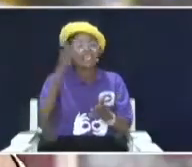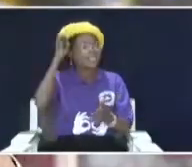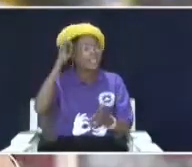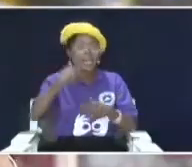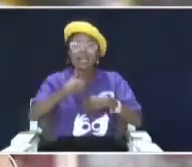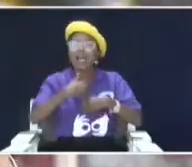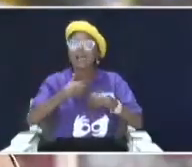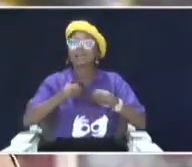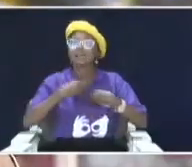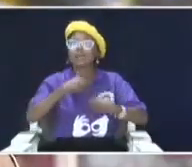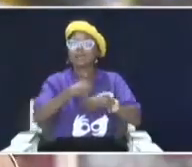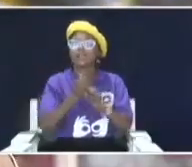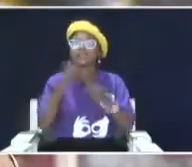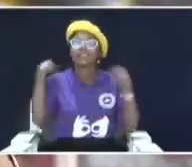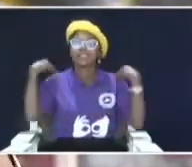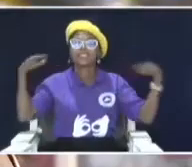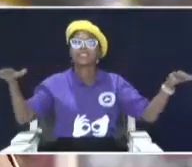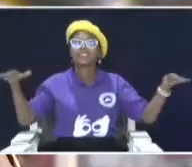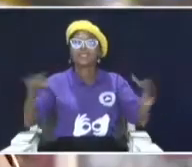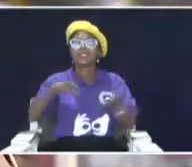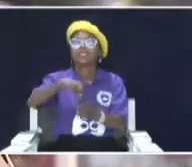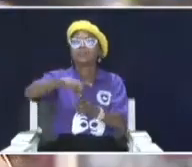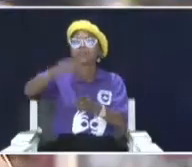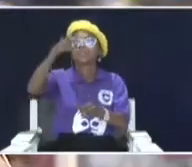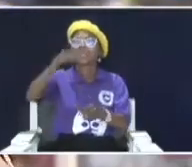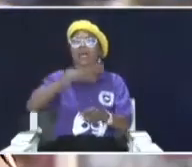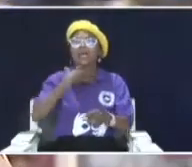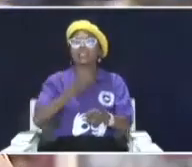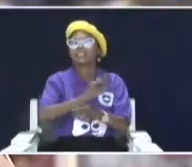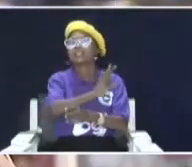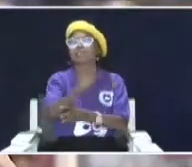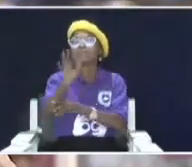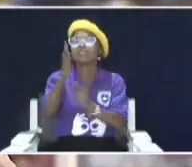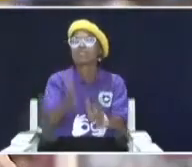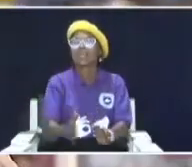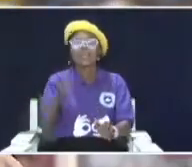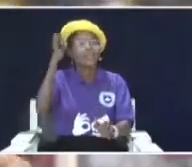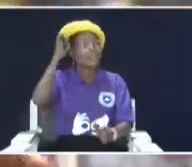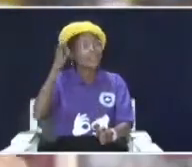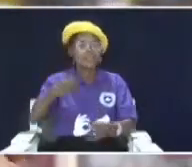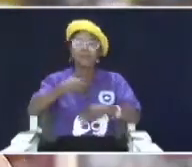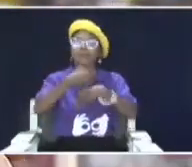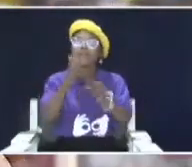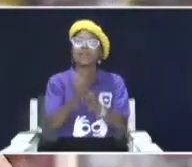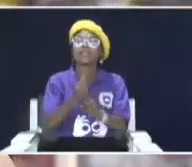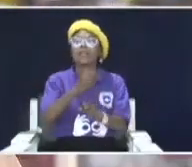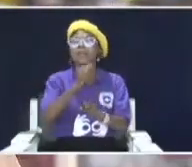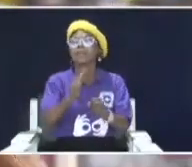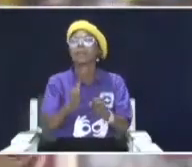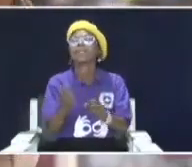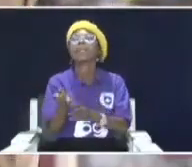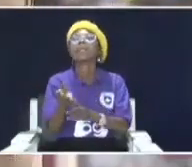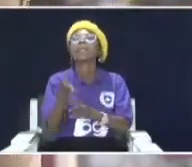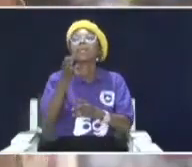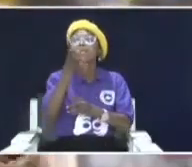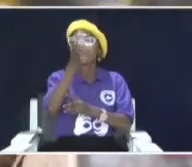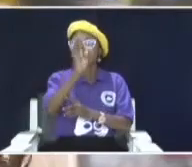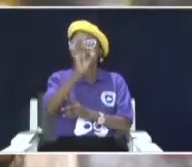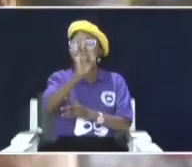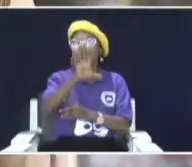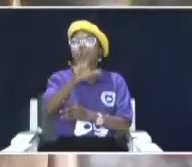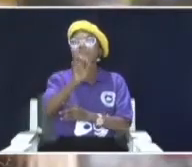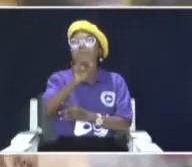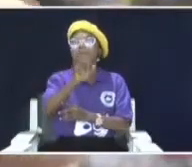spirit, and then his ministers, he made them flaming fire. Flaming